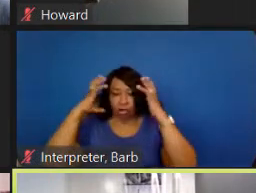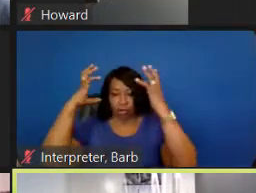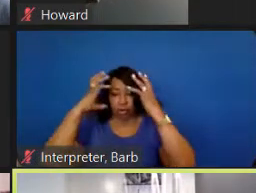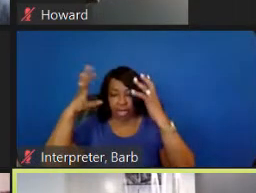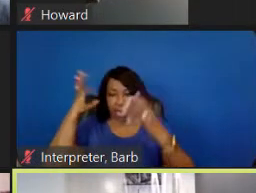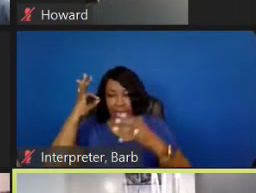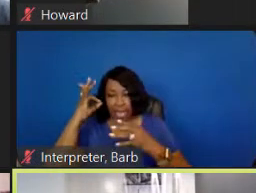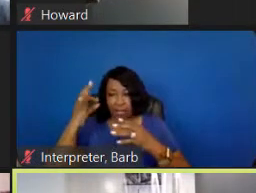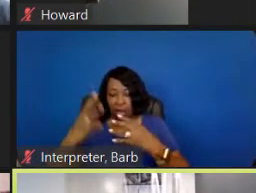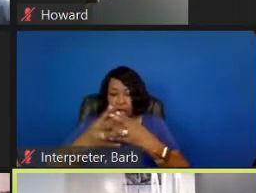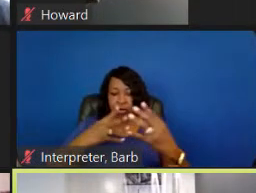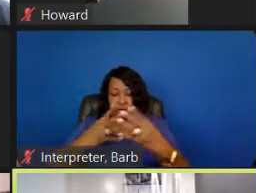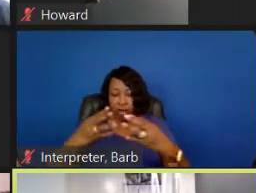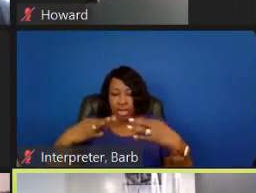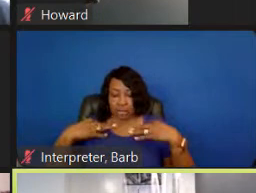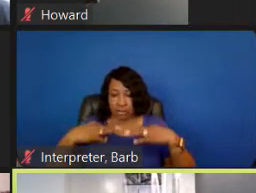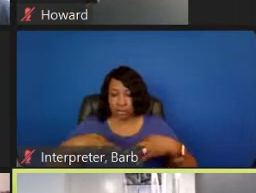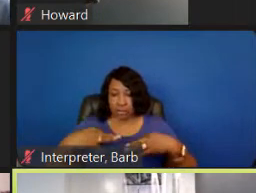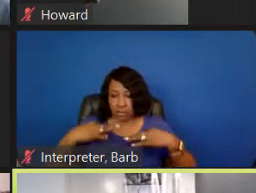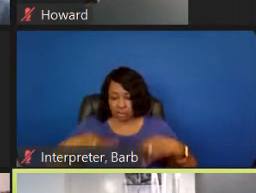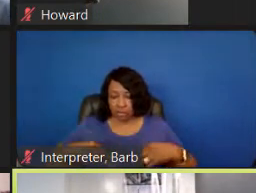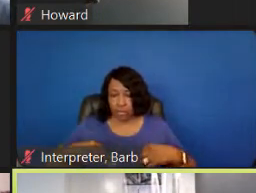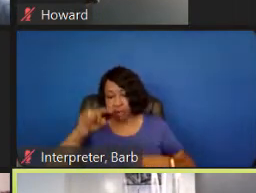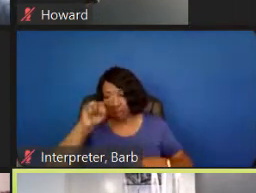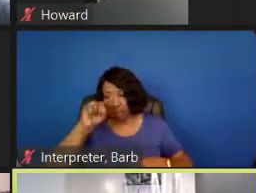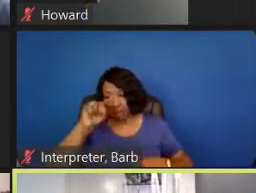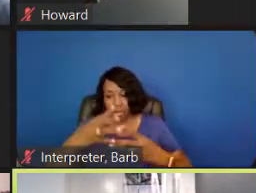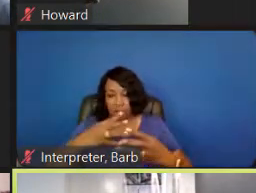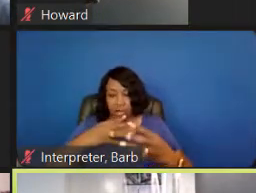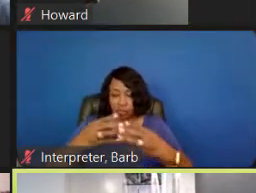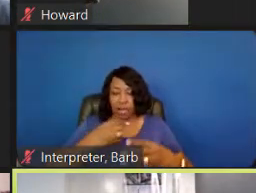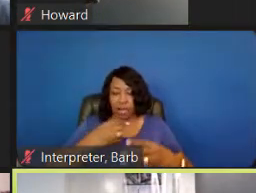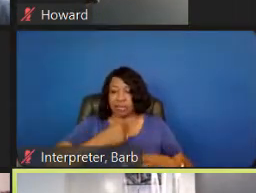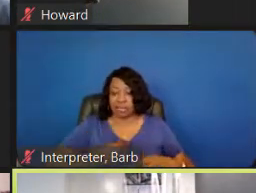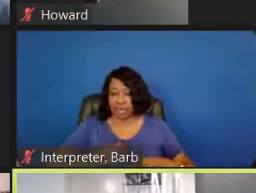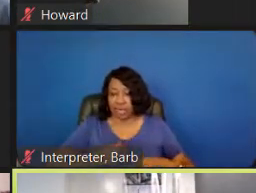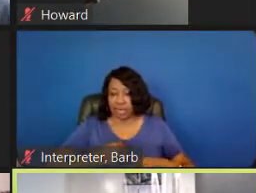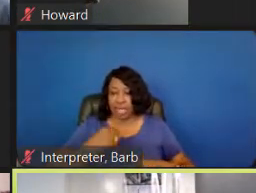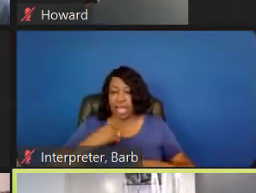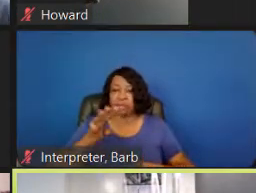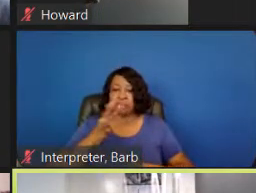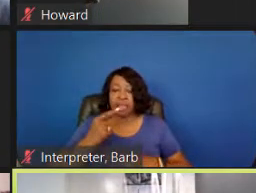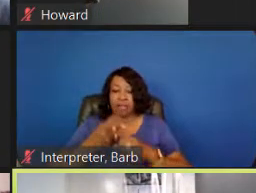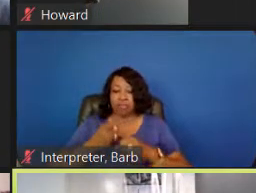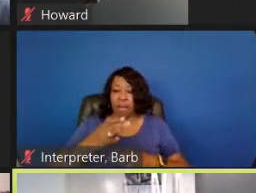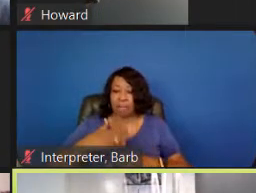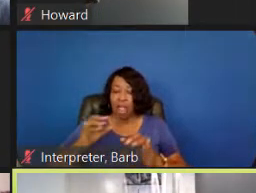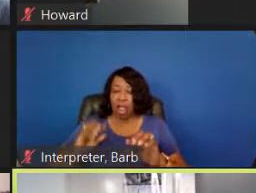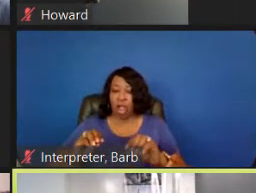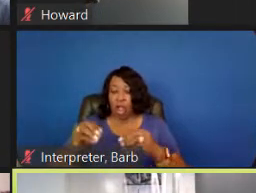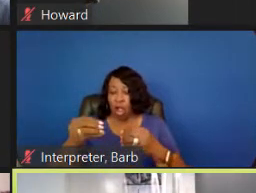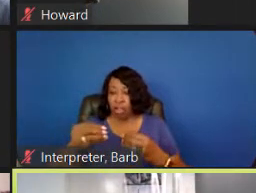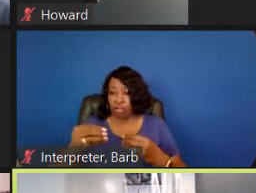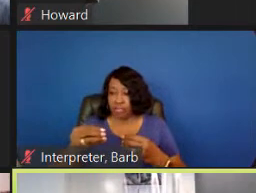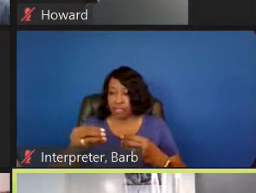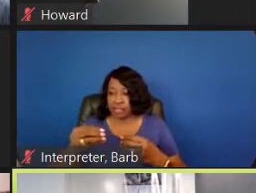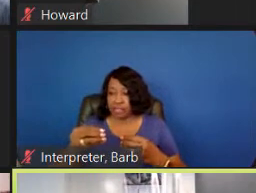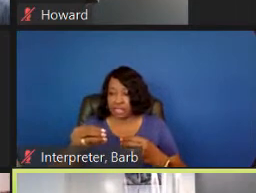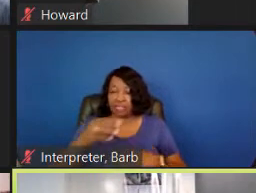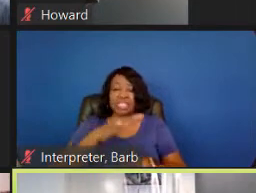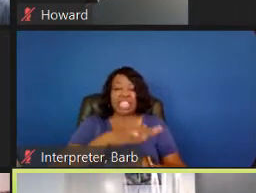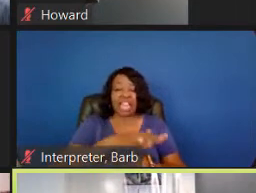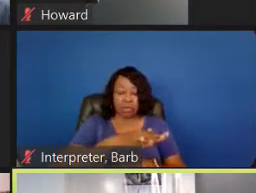wearing a gray shirt and black and gray tie. And I'm speaking from my office this